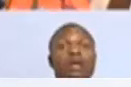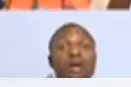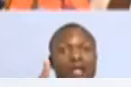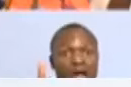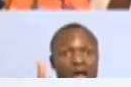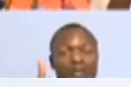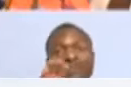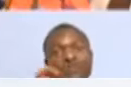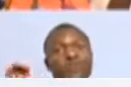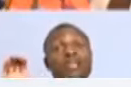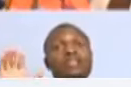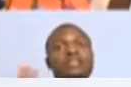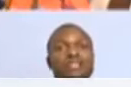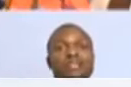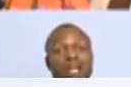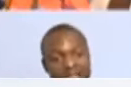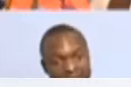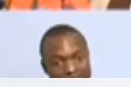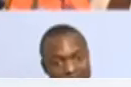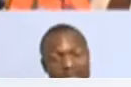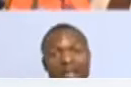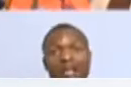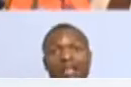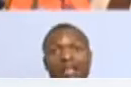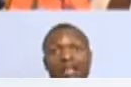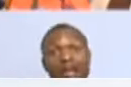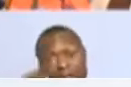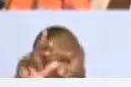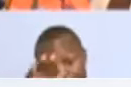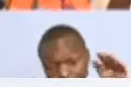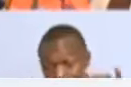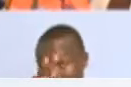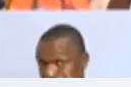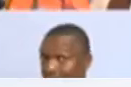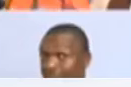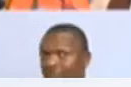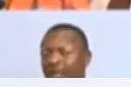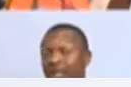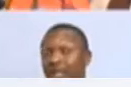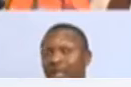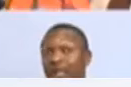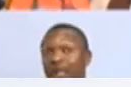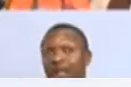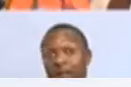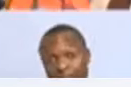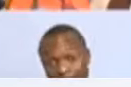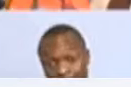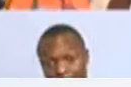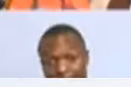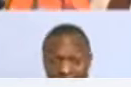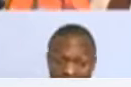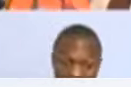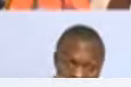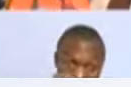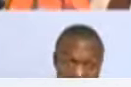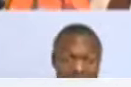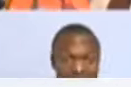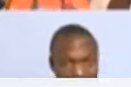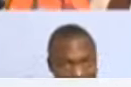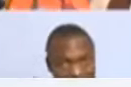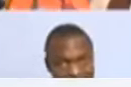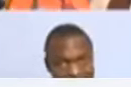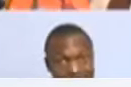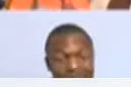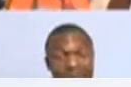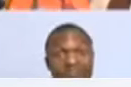200,000 are under the rain-fed component. And surprise, surprise,